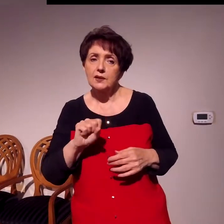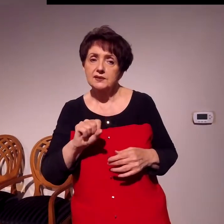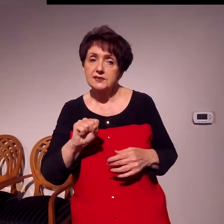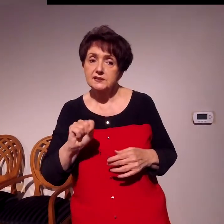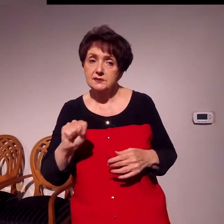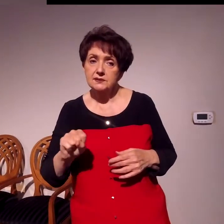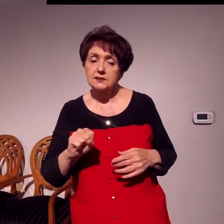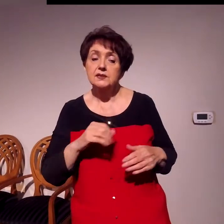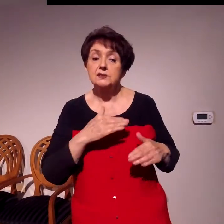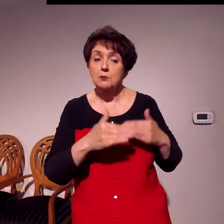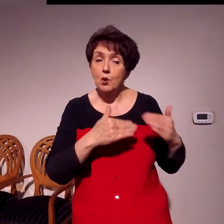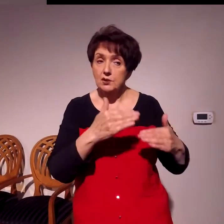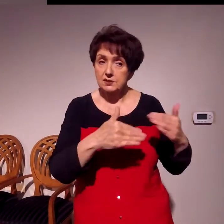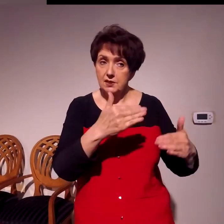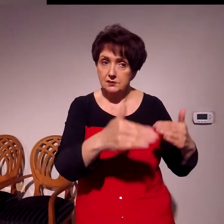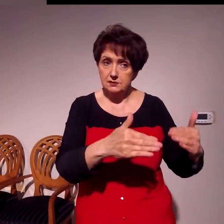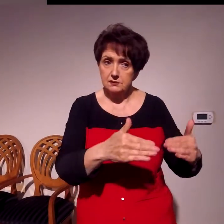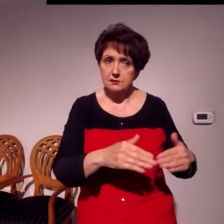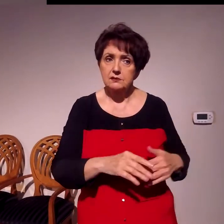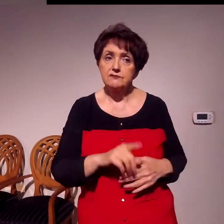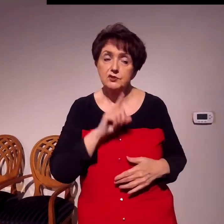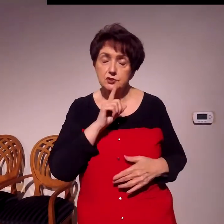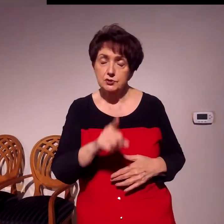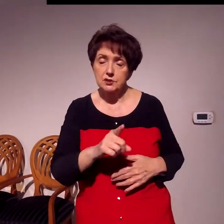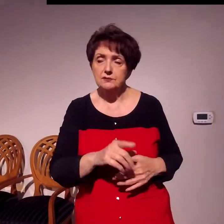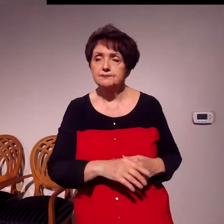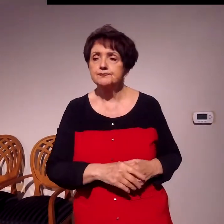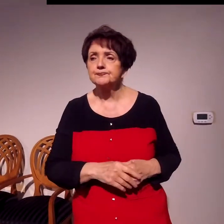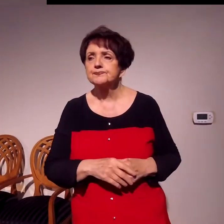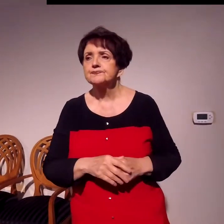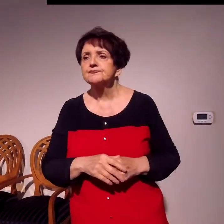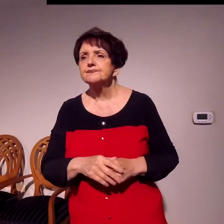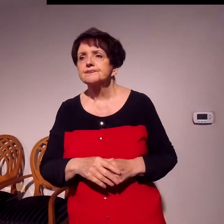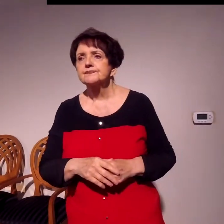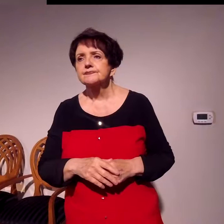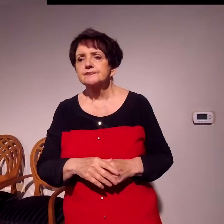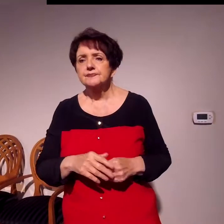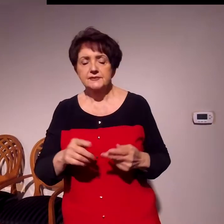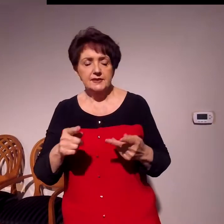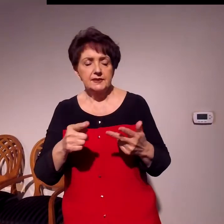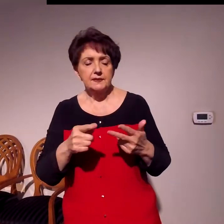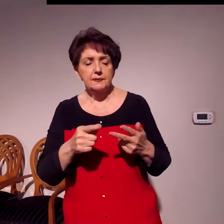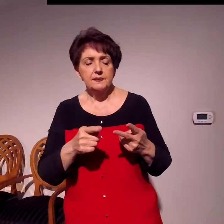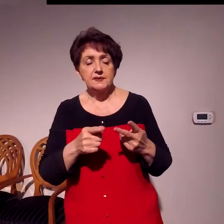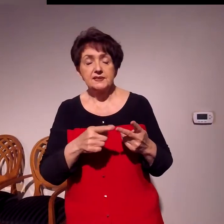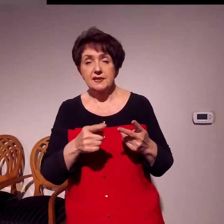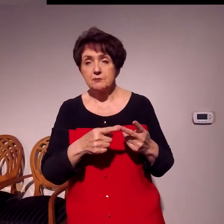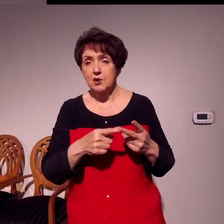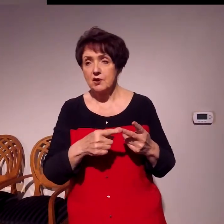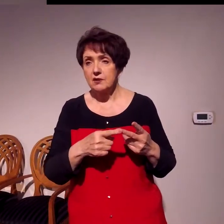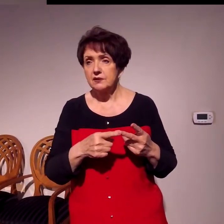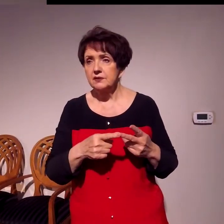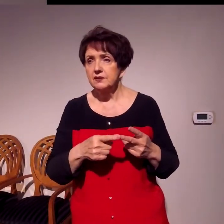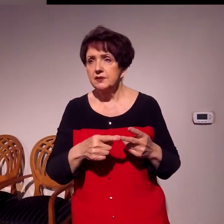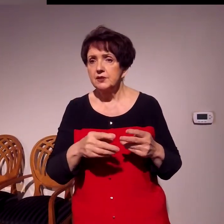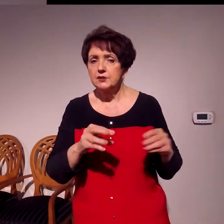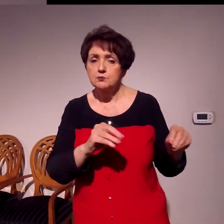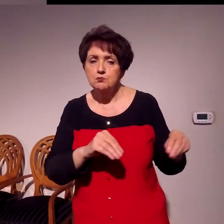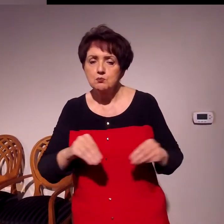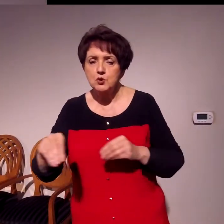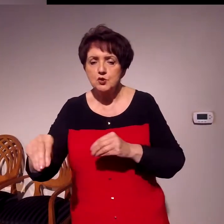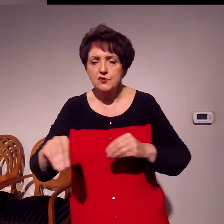and a decision, and wellness is a process. Now, the second piece is the moving. Did you know that sitting is the new